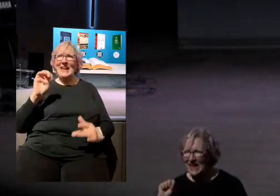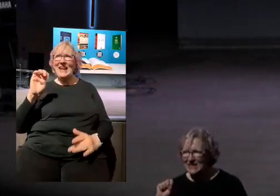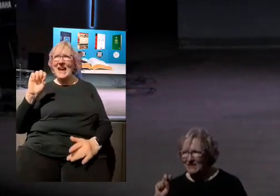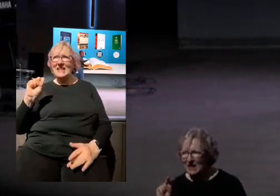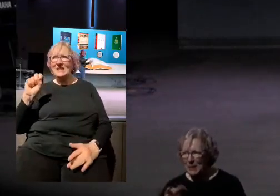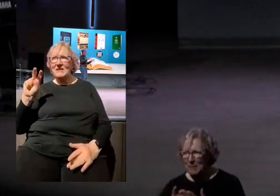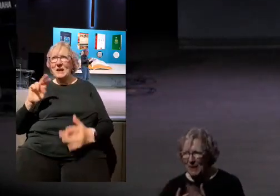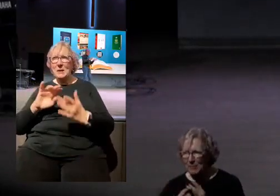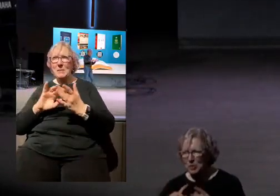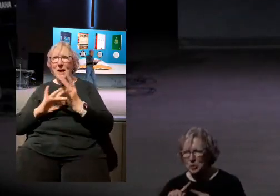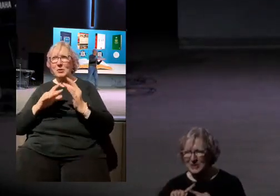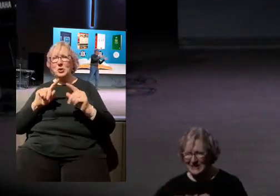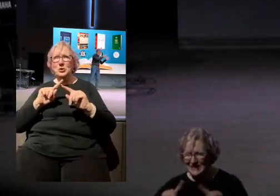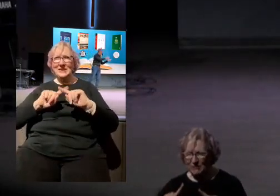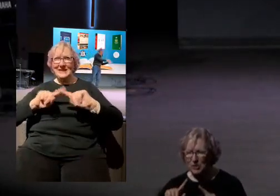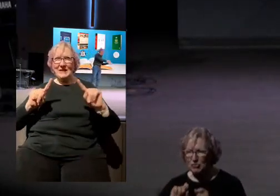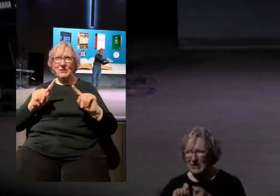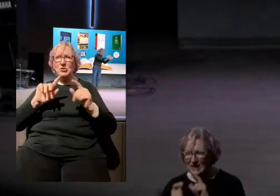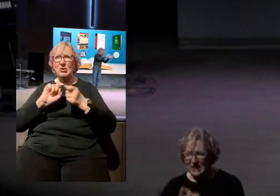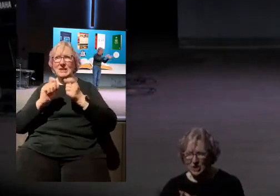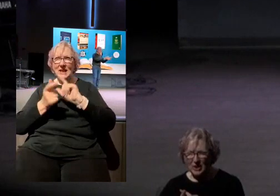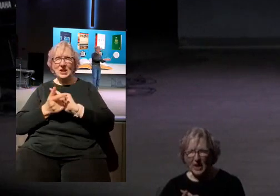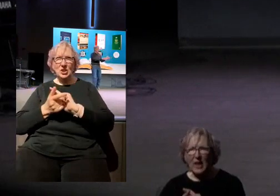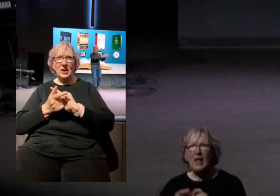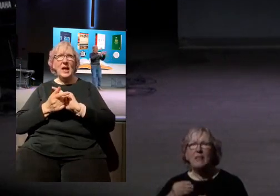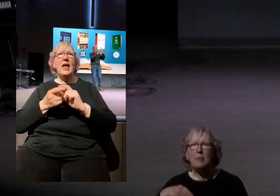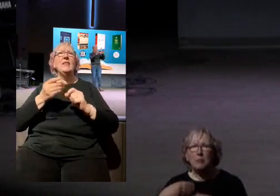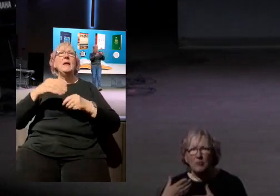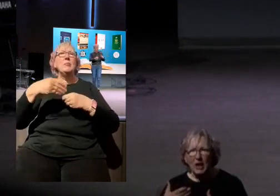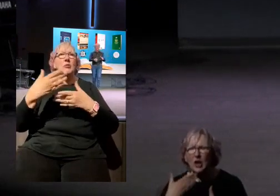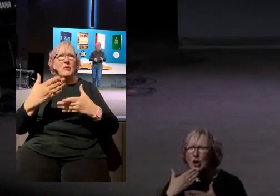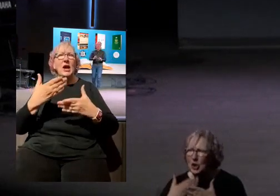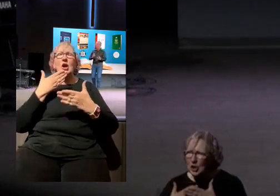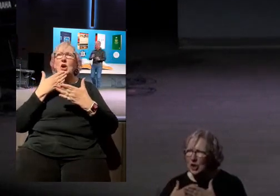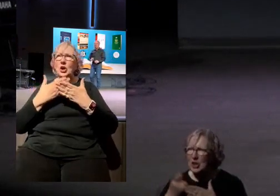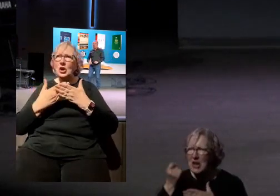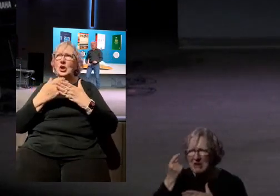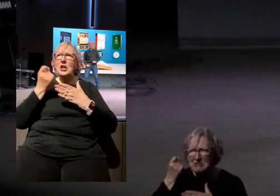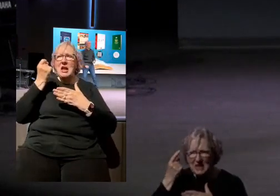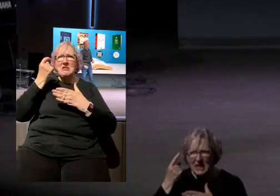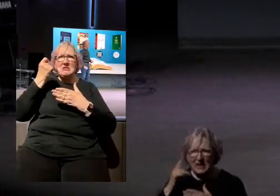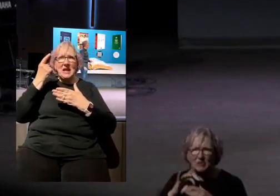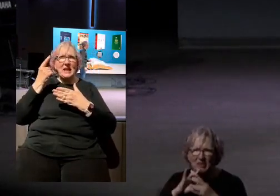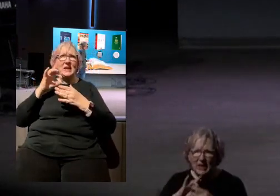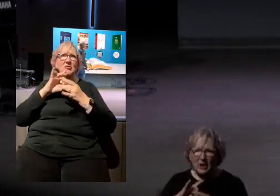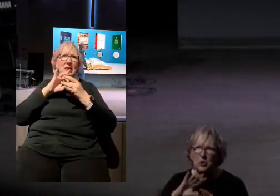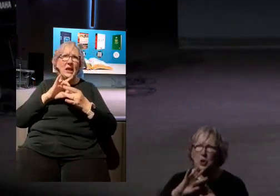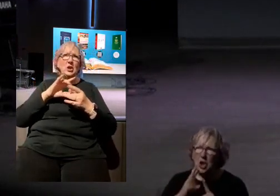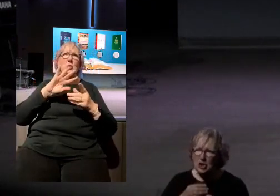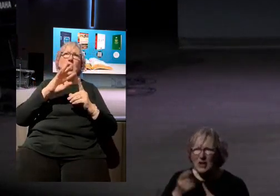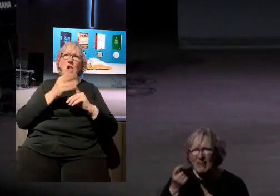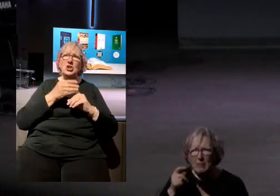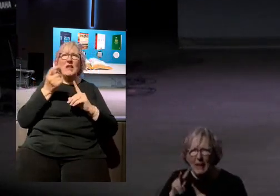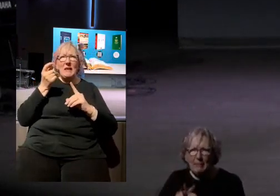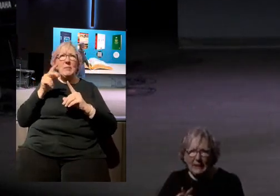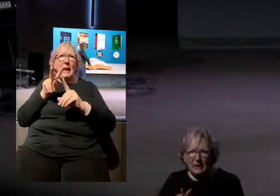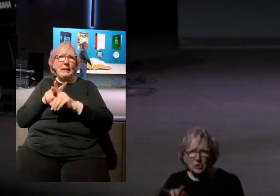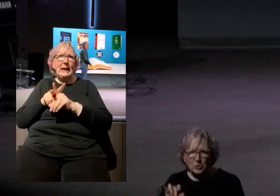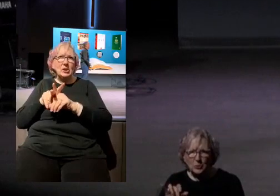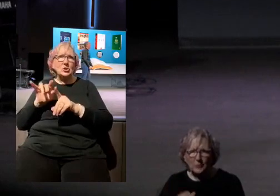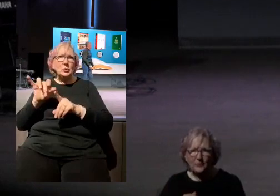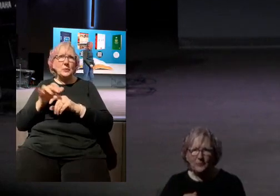translations, provide a lot of insight from theology to culture to a little bit of application. The Cultural Background